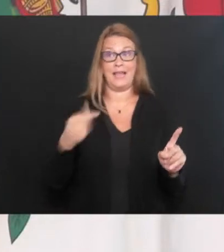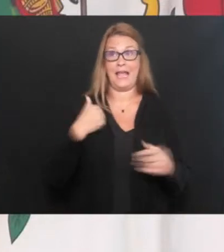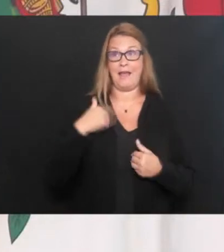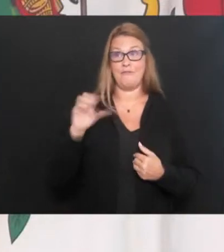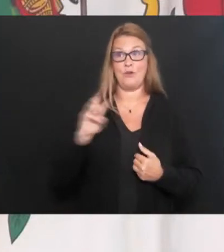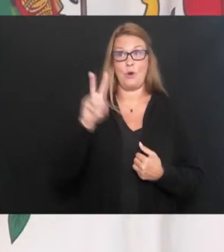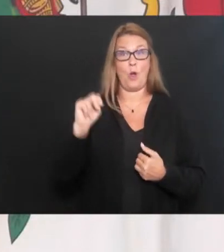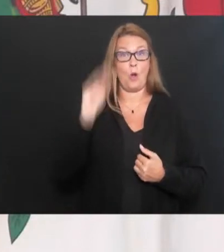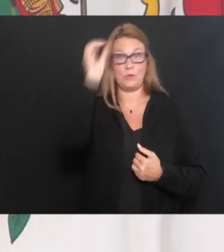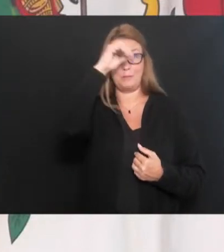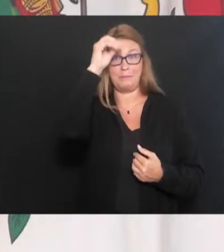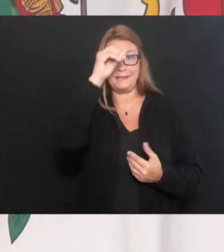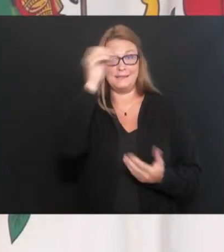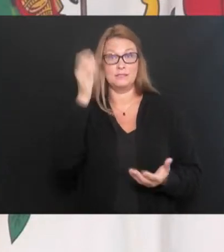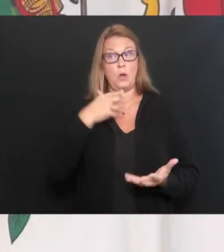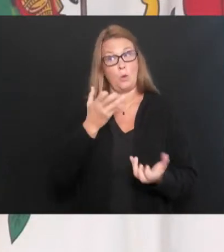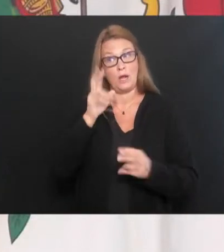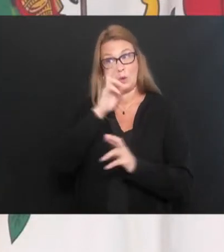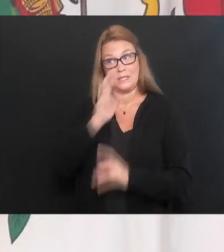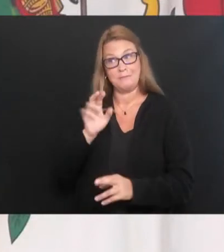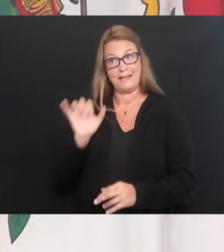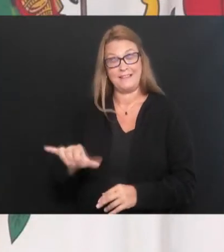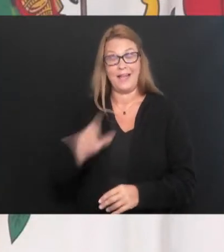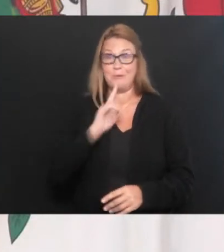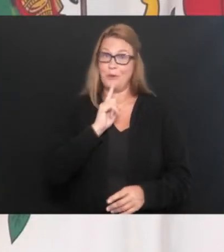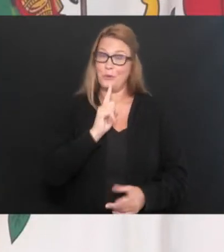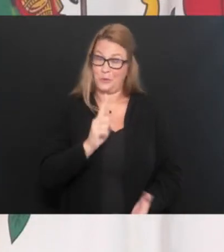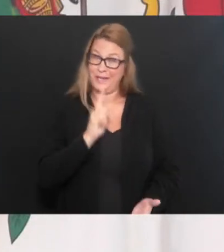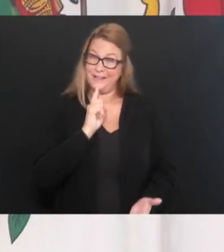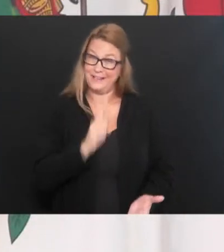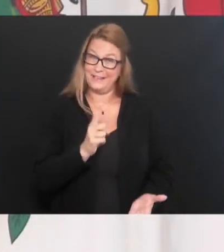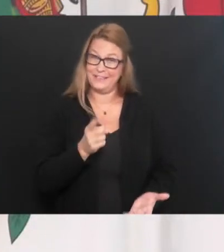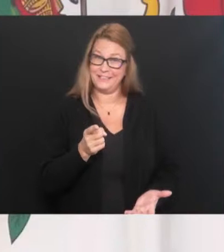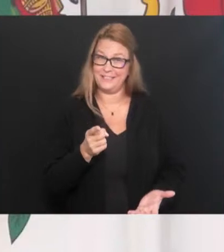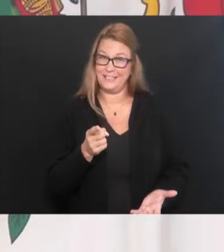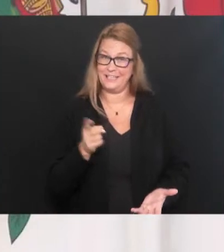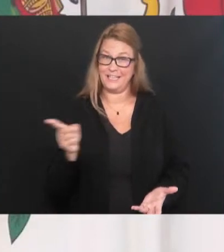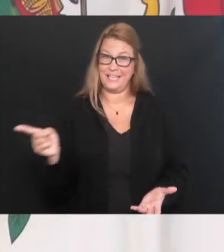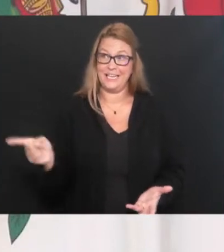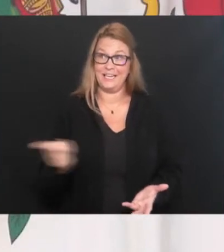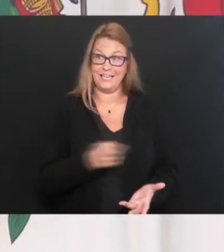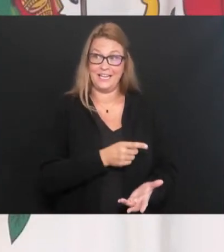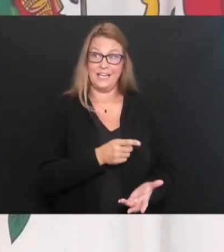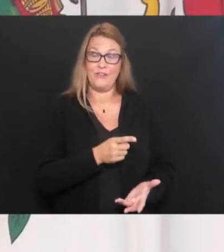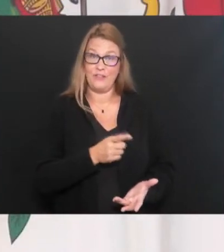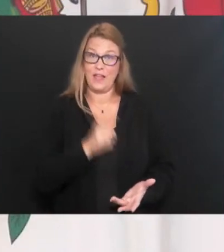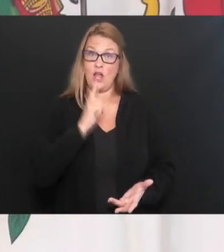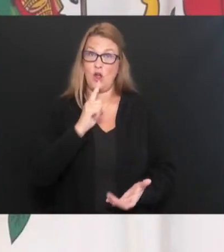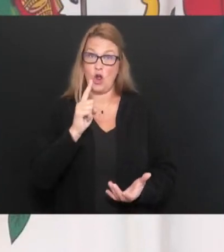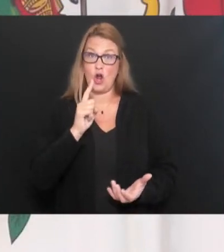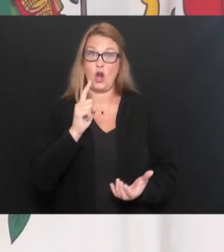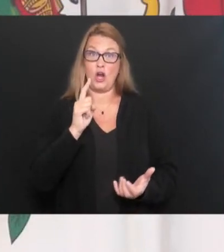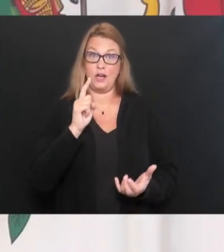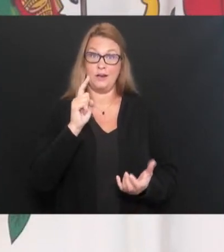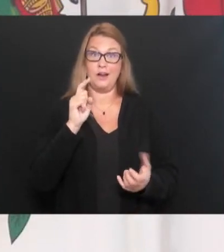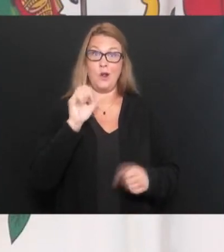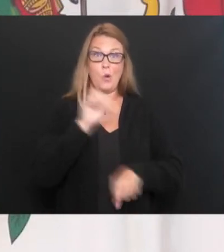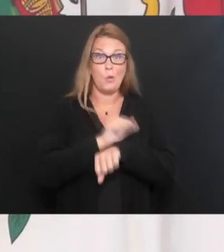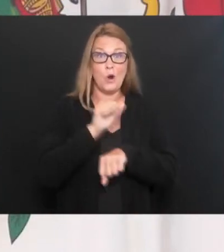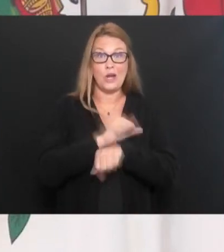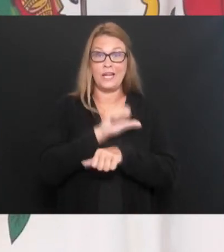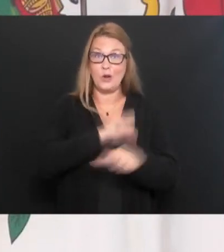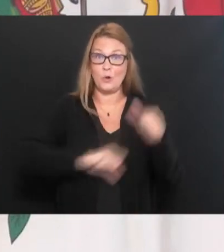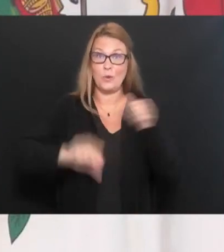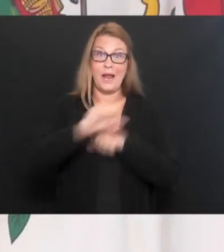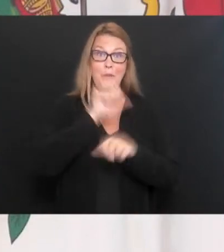and we want to be respectful for that and everything. But the reality is just this: they are with an awful lot of folks that do have COVID, and just to tell it